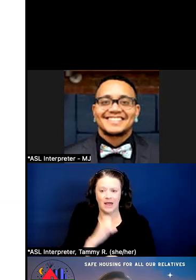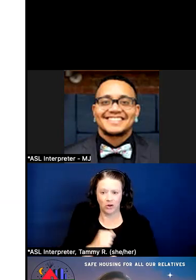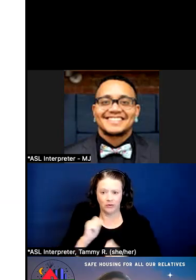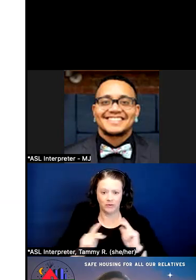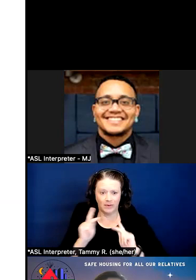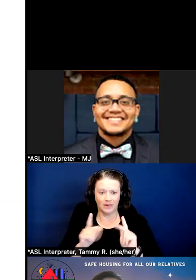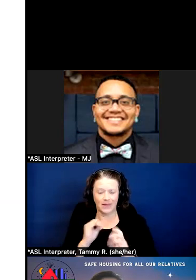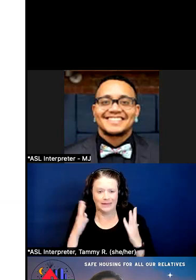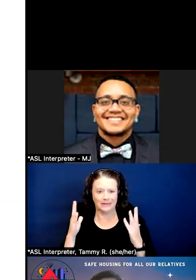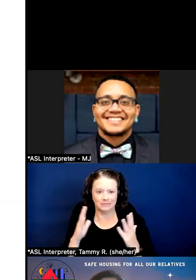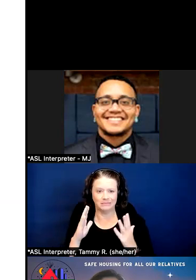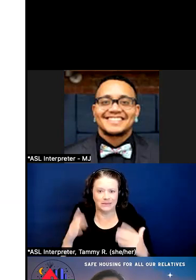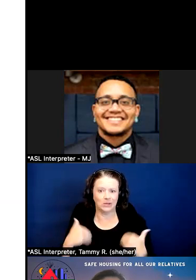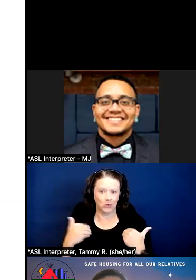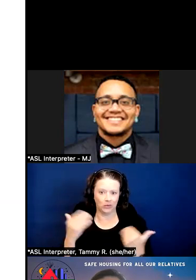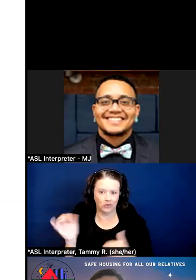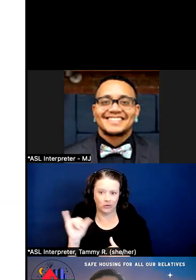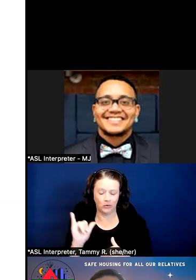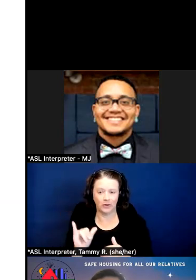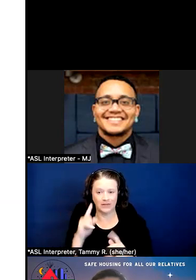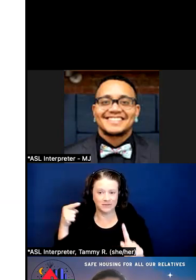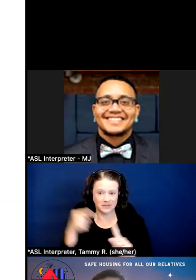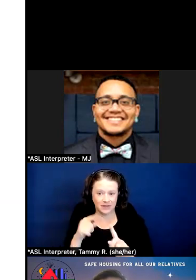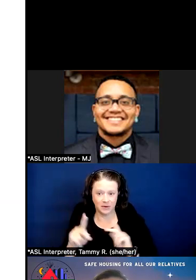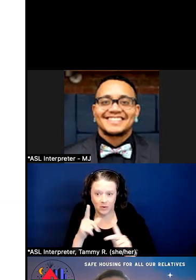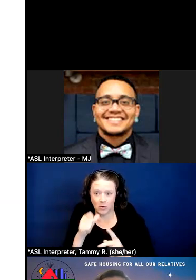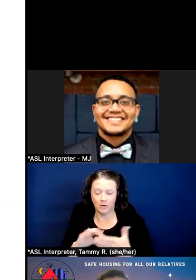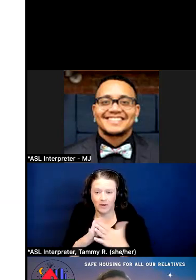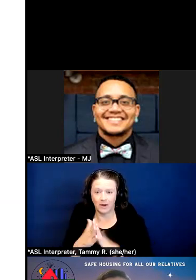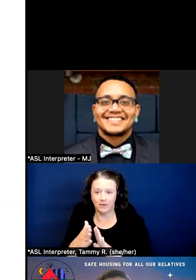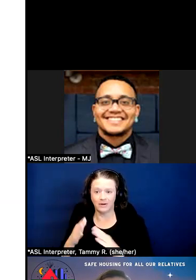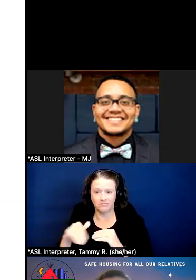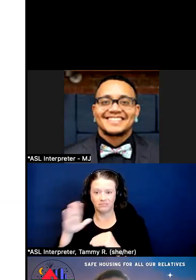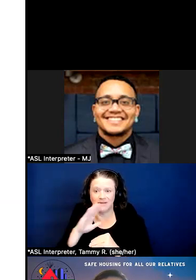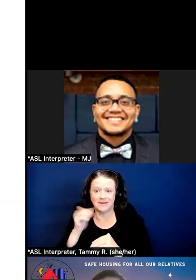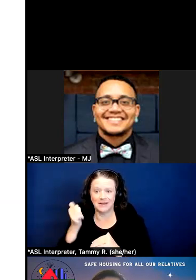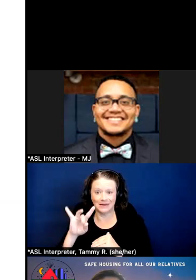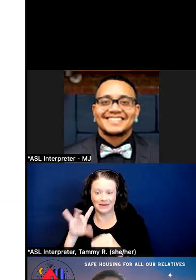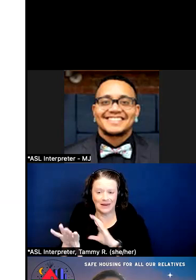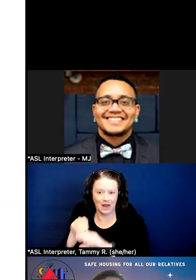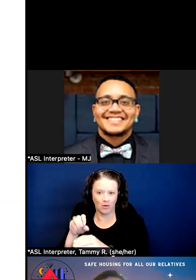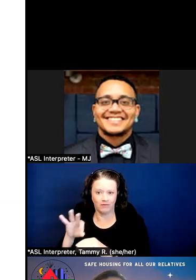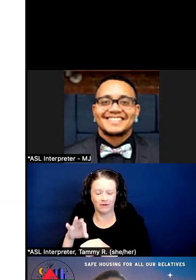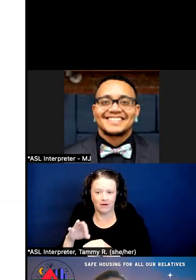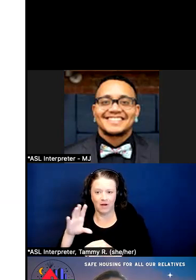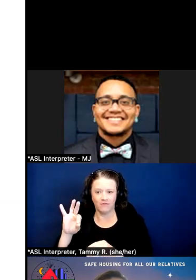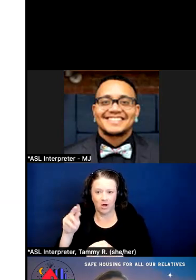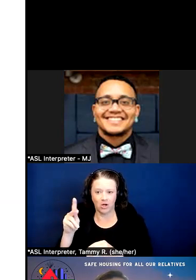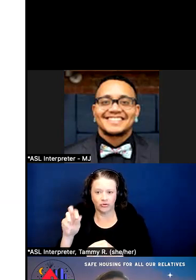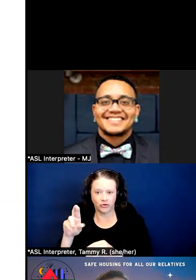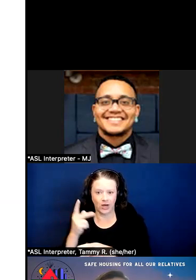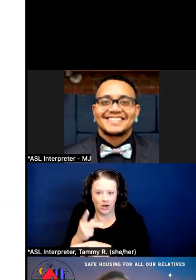and especially focusing on those who are aging out of foster care. We know that's a particular risk for Native youth,